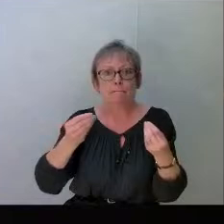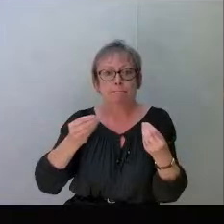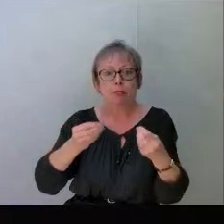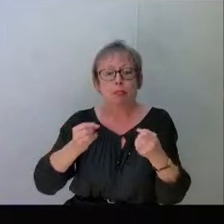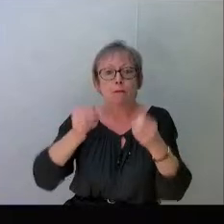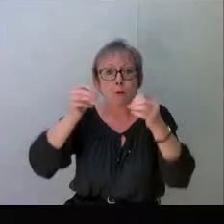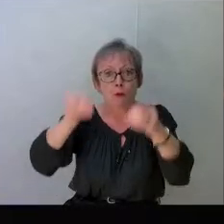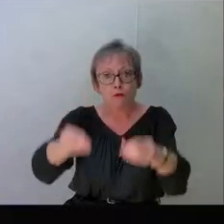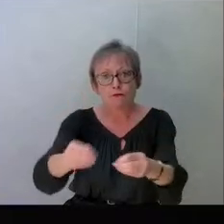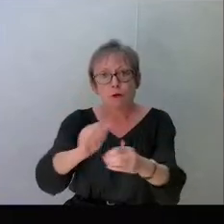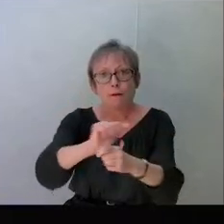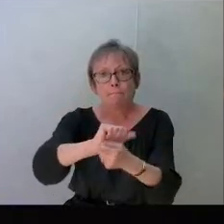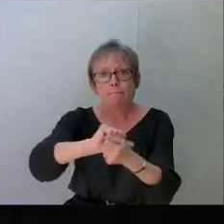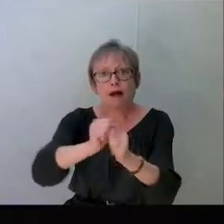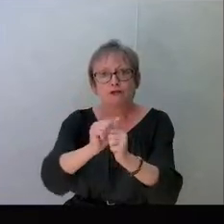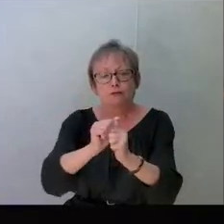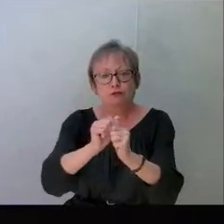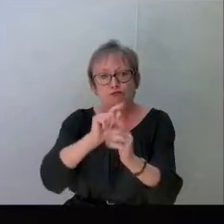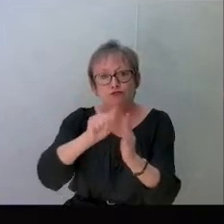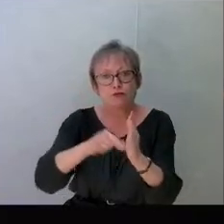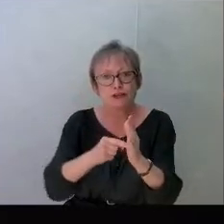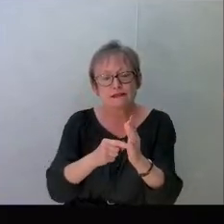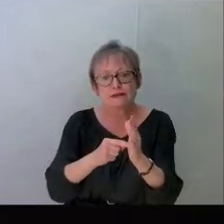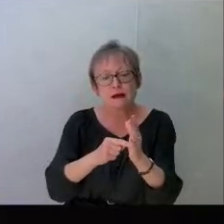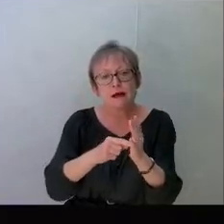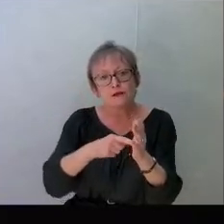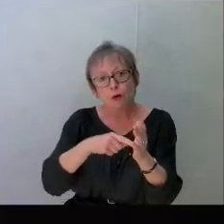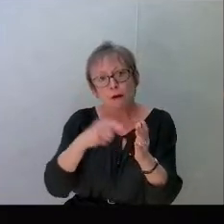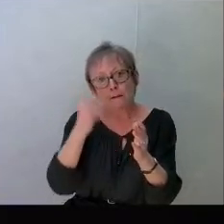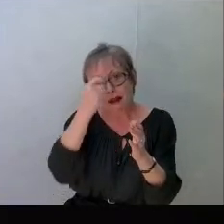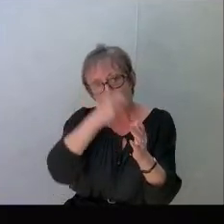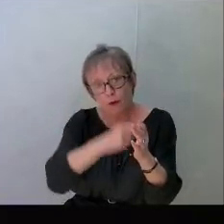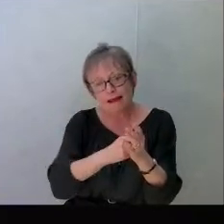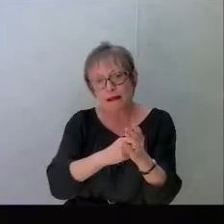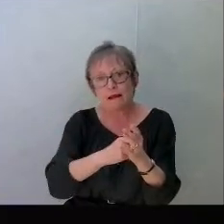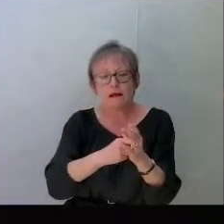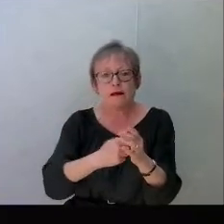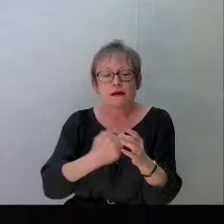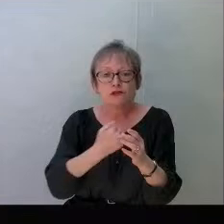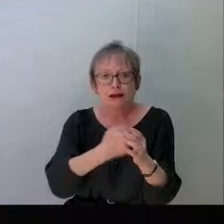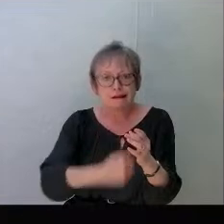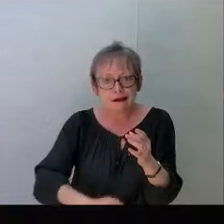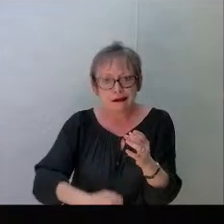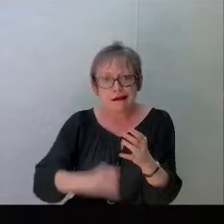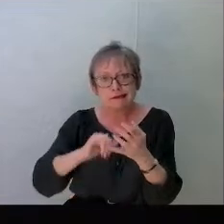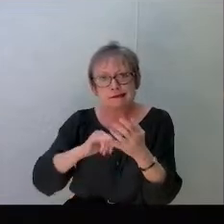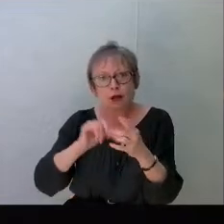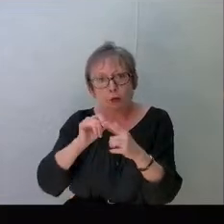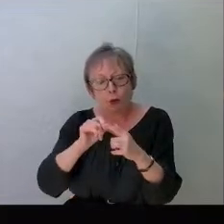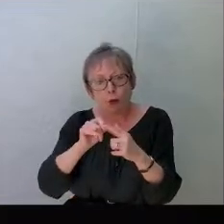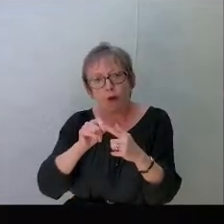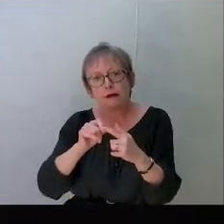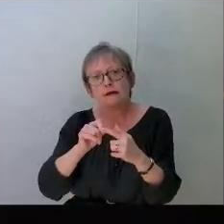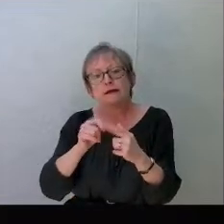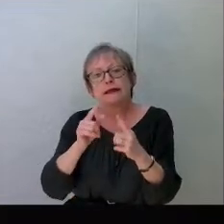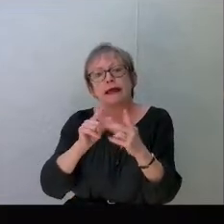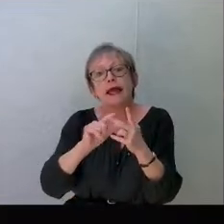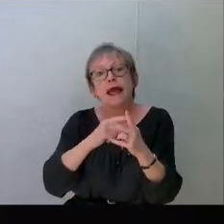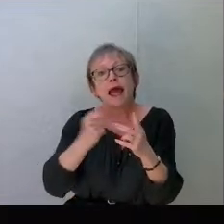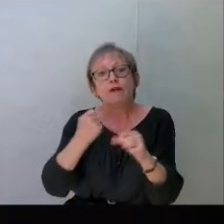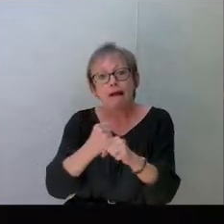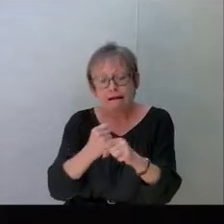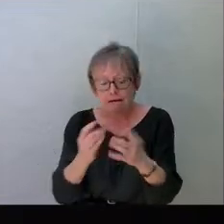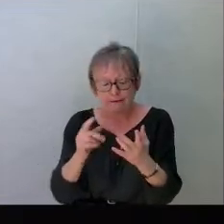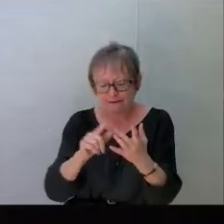and projects in regions such as Malawi, Ghana, China, Singapore, Iraq, to name just a very